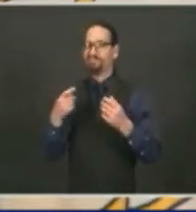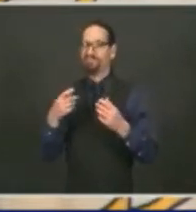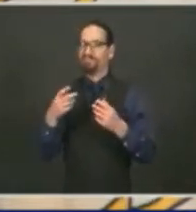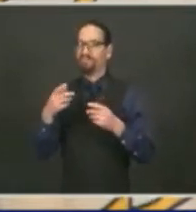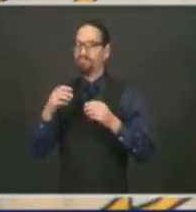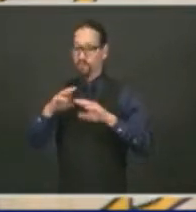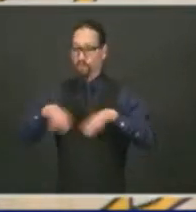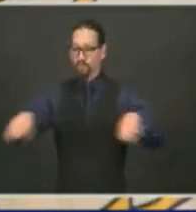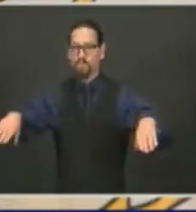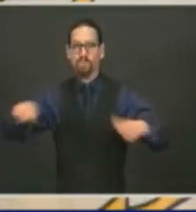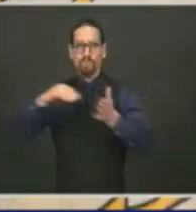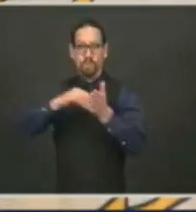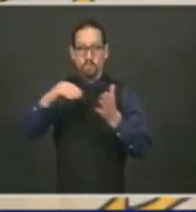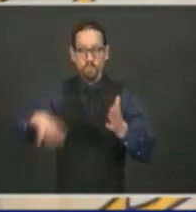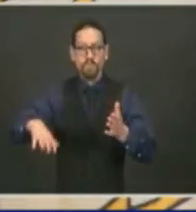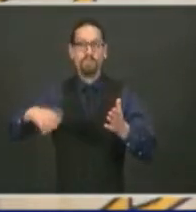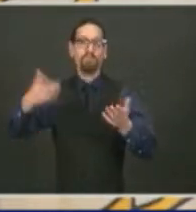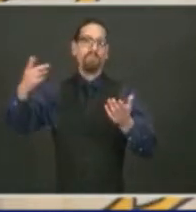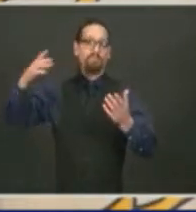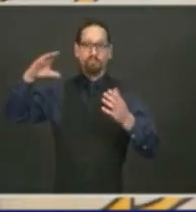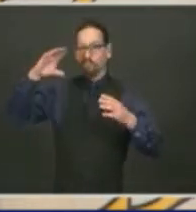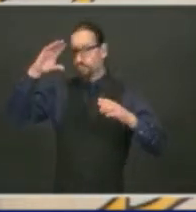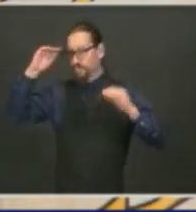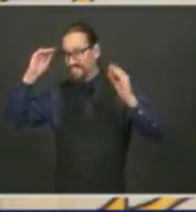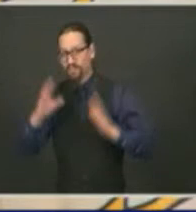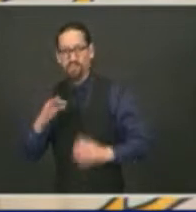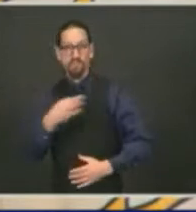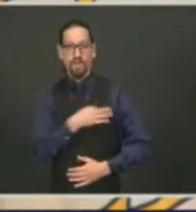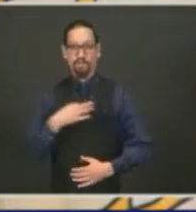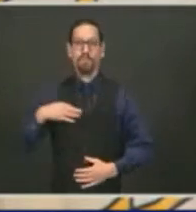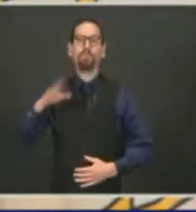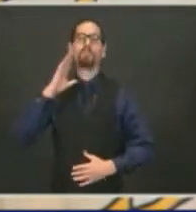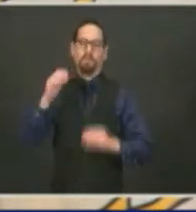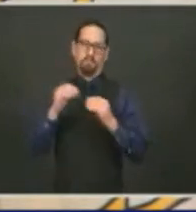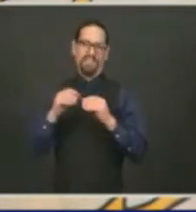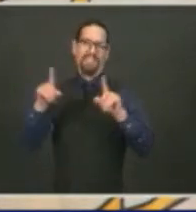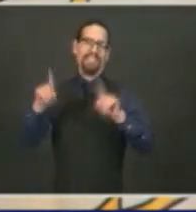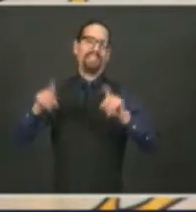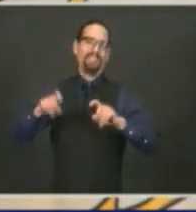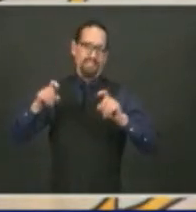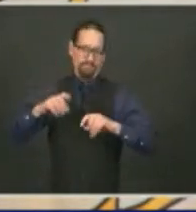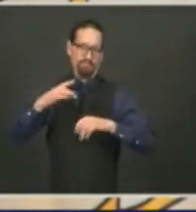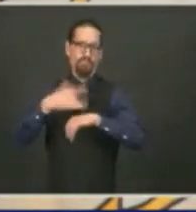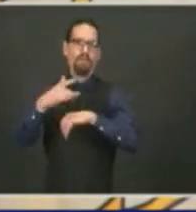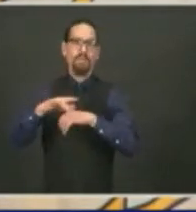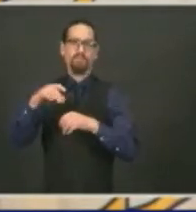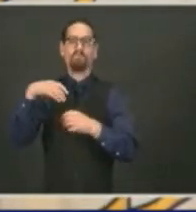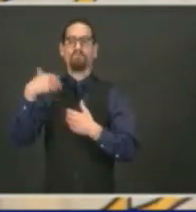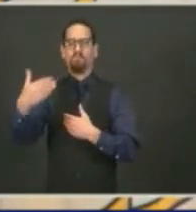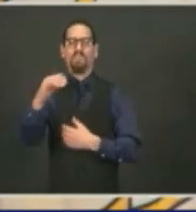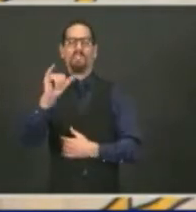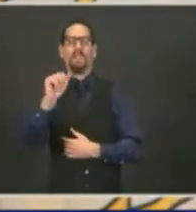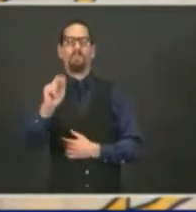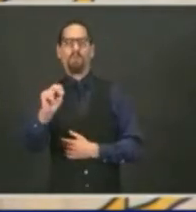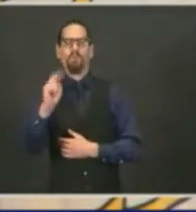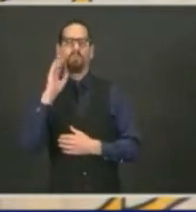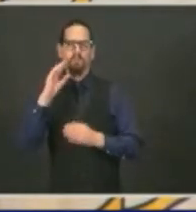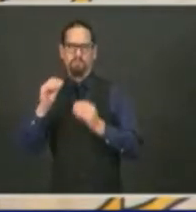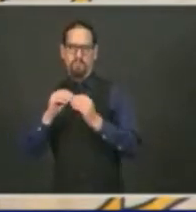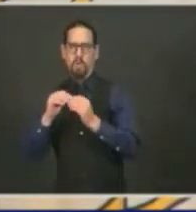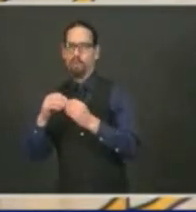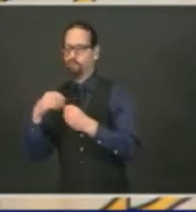in January when we reopen. We have heard a lot, particularly from teachers,